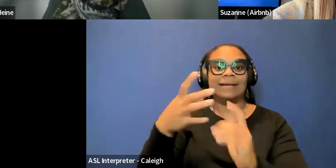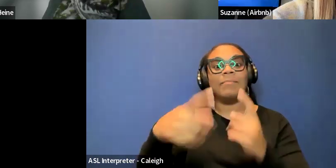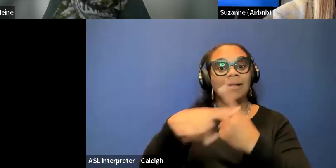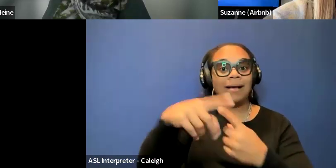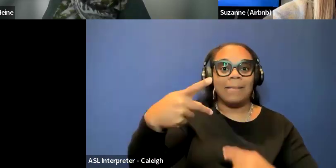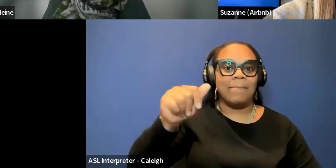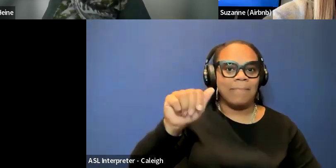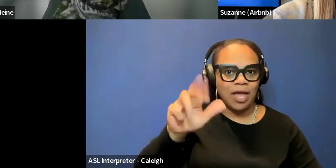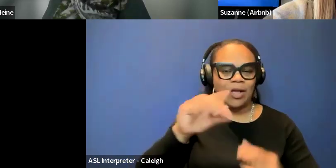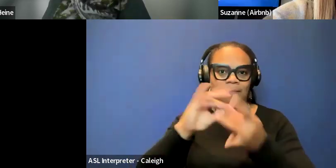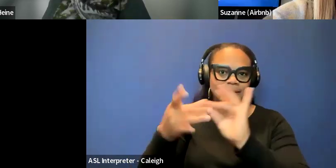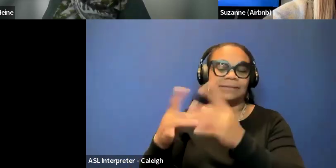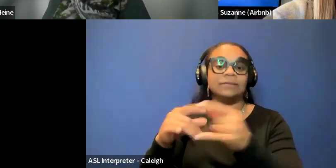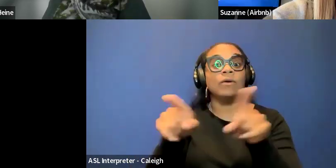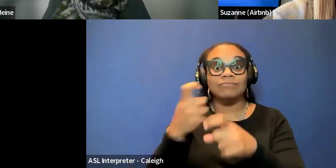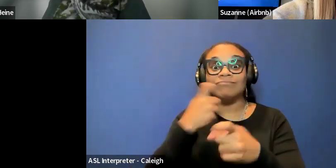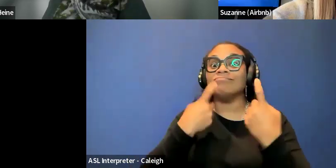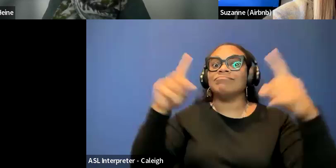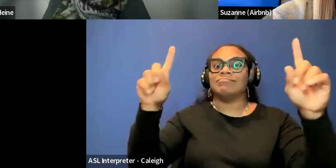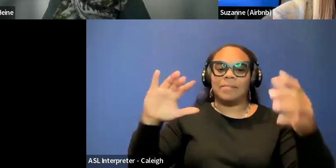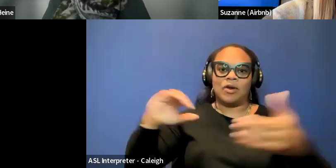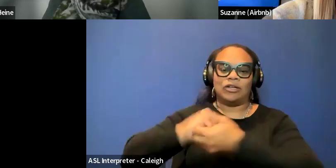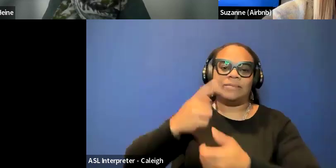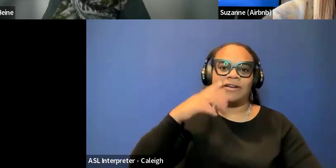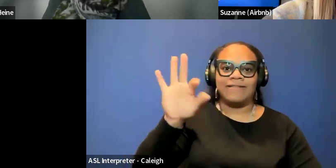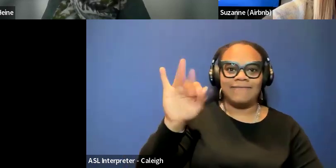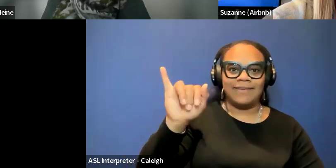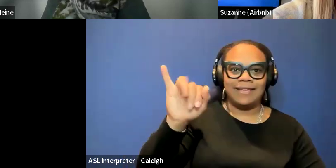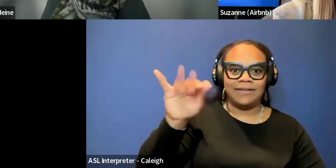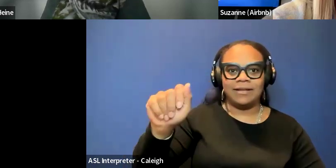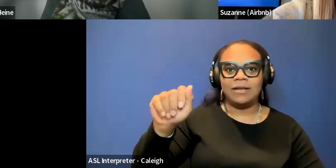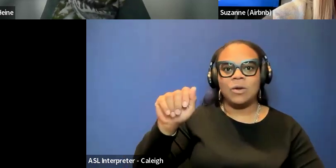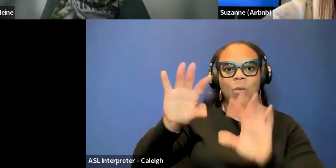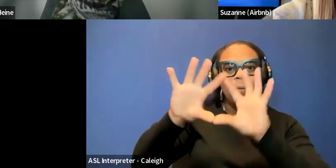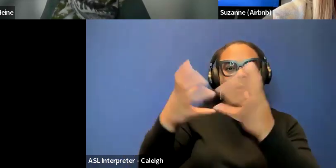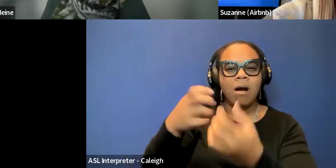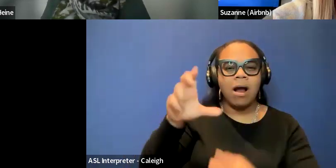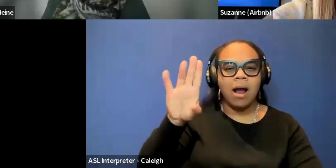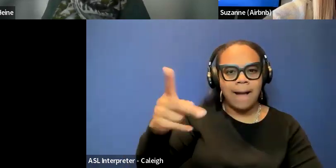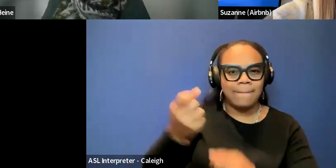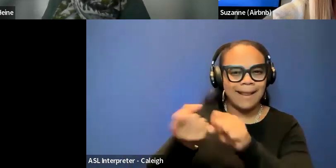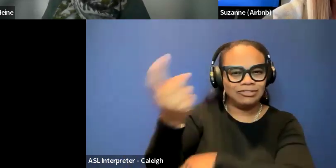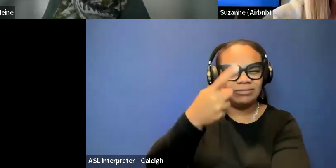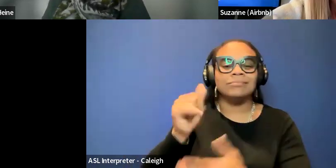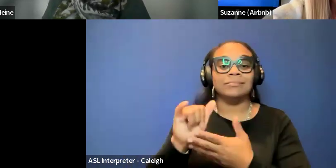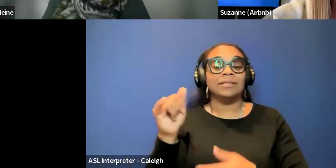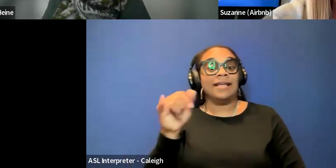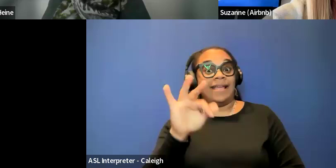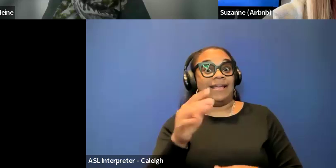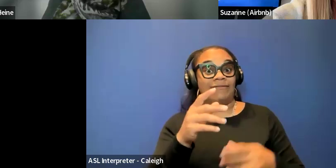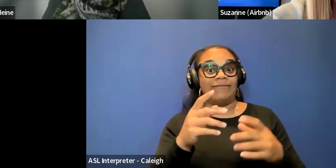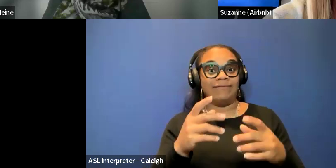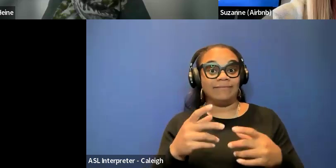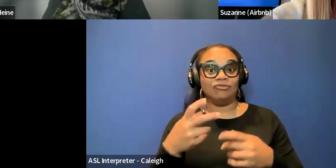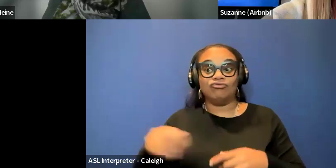recently announced a partnership for the FIFA World Cup for next year. And so we want to make sure that guests with accessibility needs who want to attend these kind